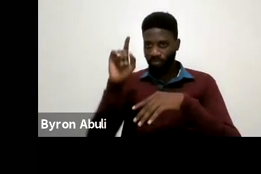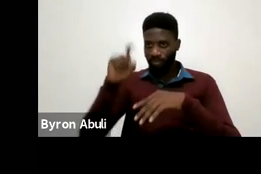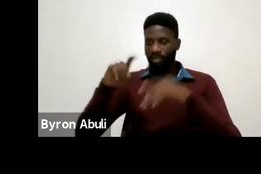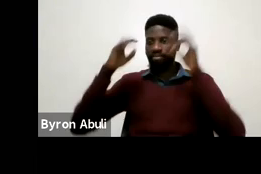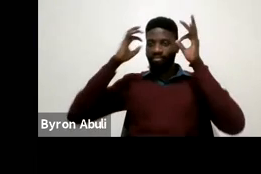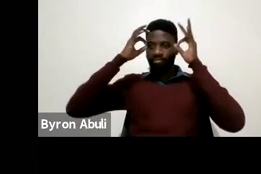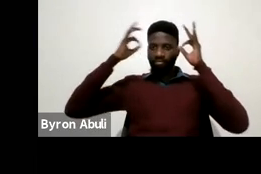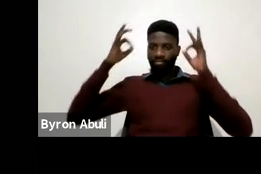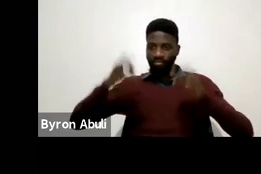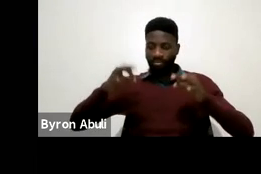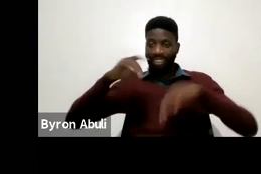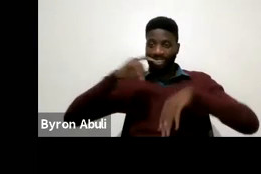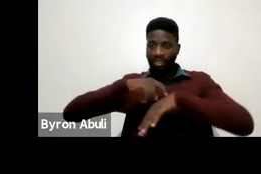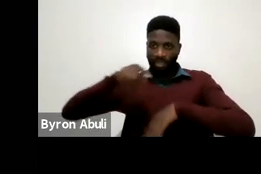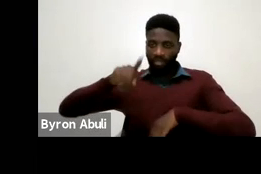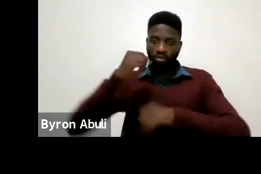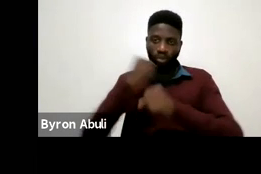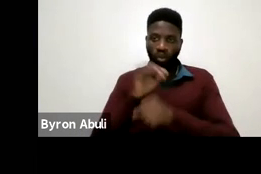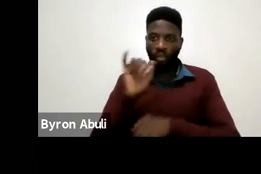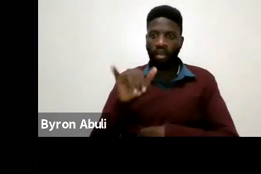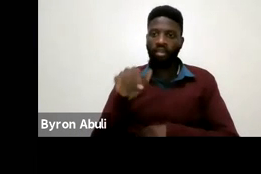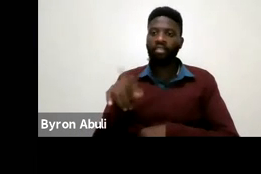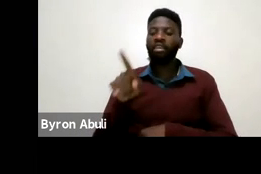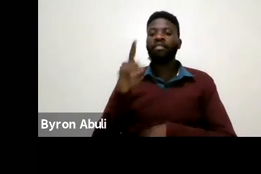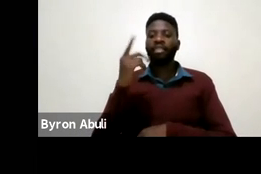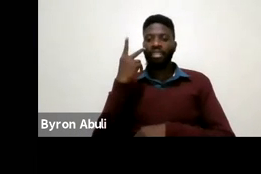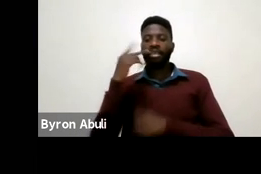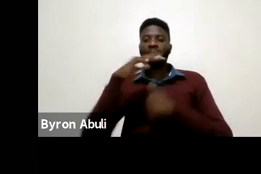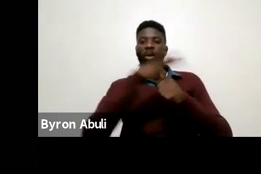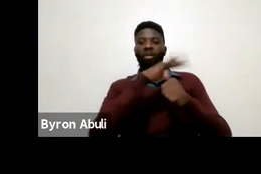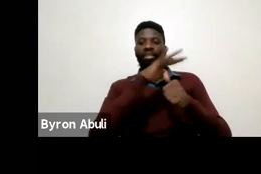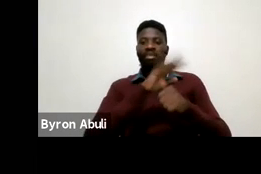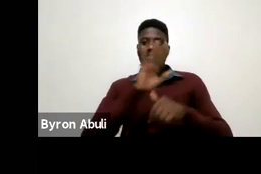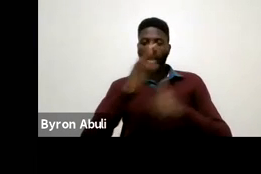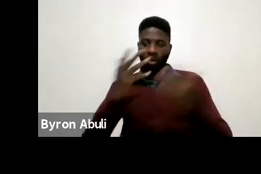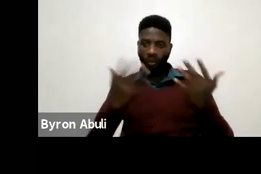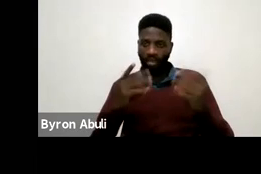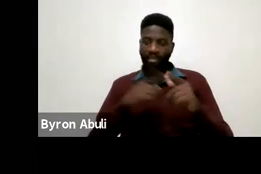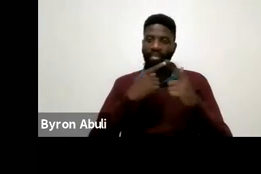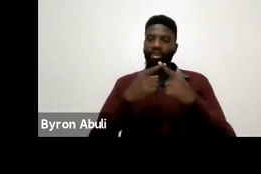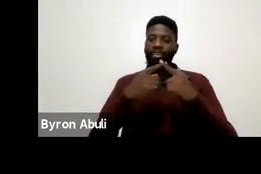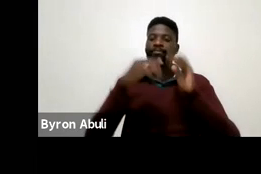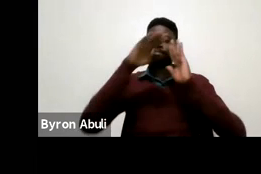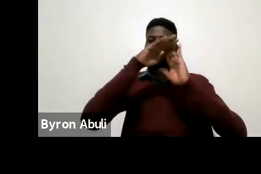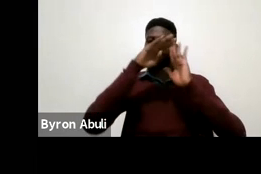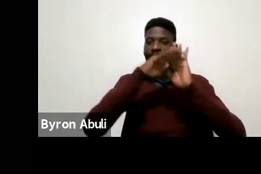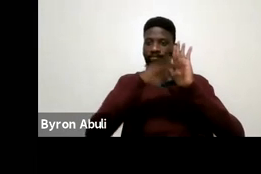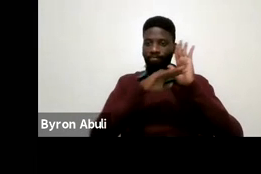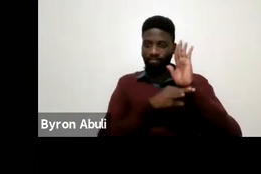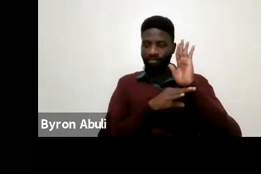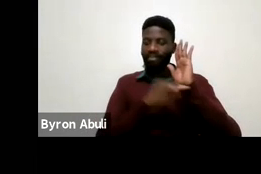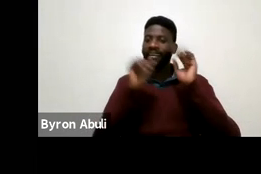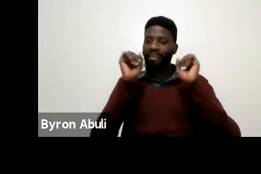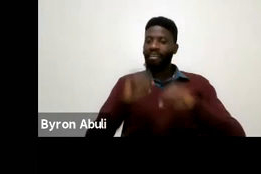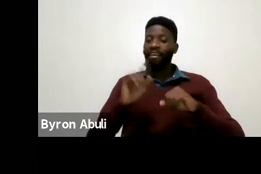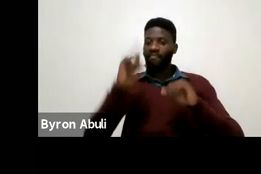And as you do that, you realize where your priorities are and you can rank them. so that you address the first needs before you go to